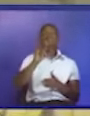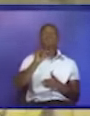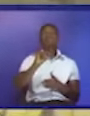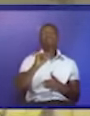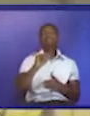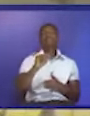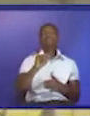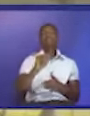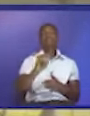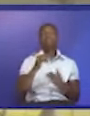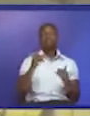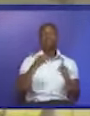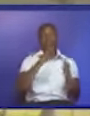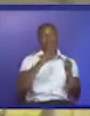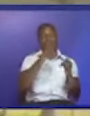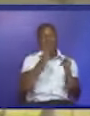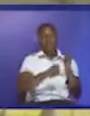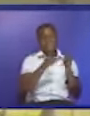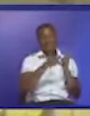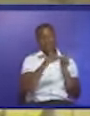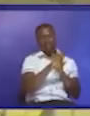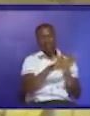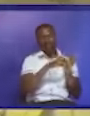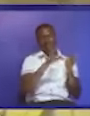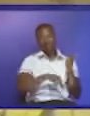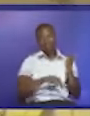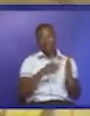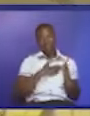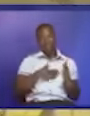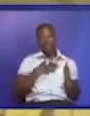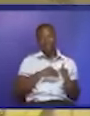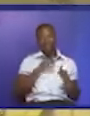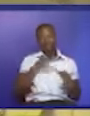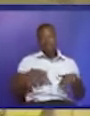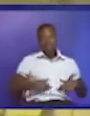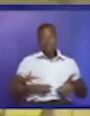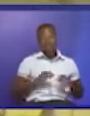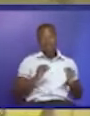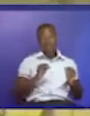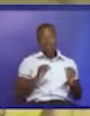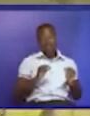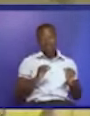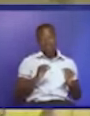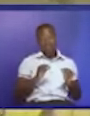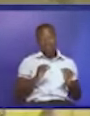Can I give you the last scripture? I hope you are not tired of these scriptures.